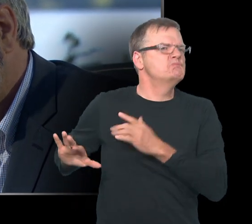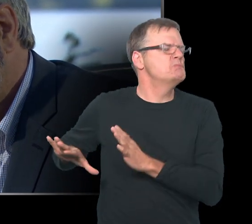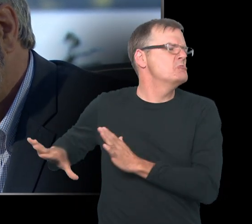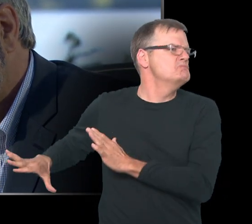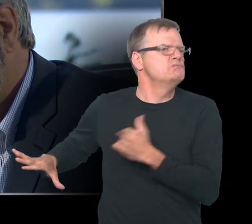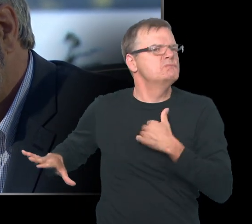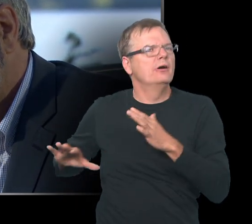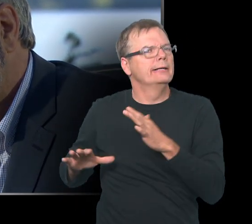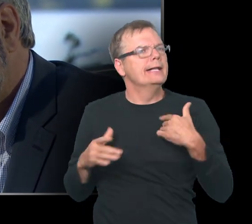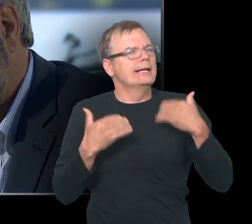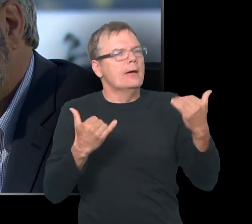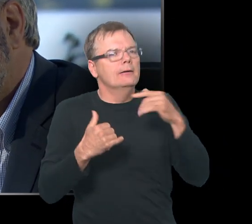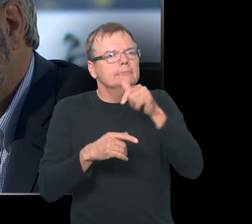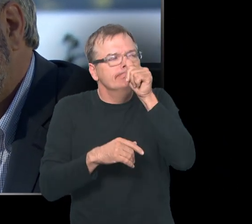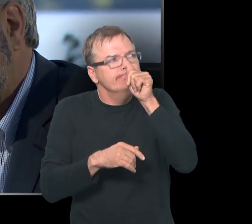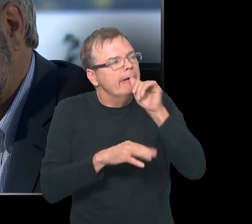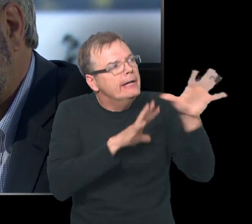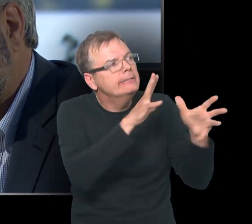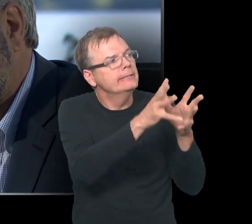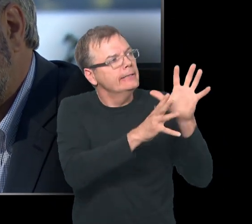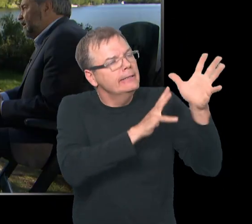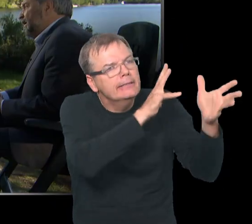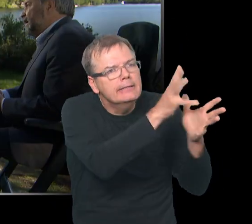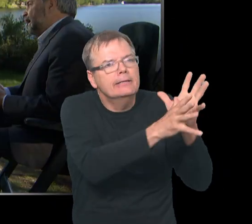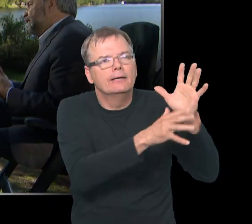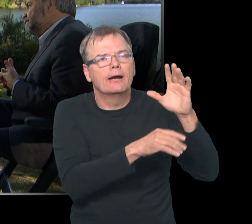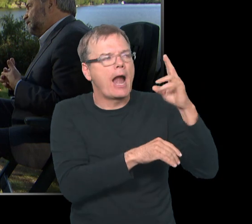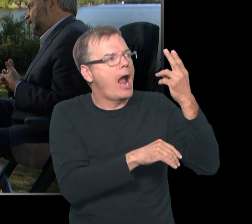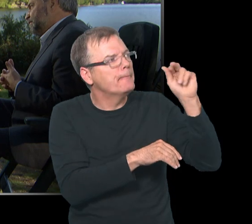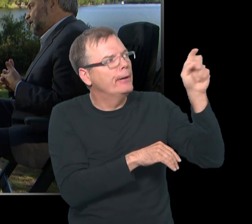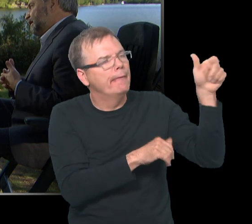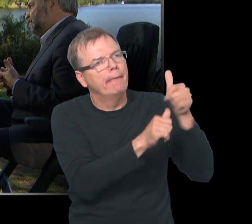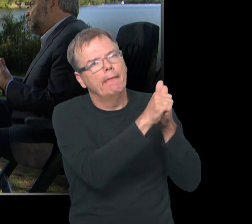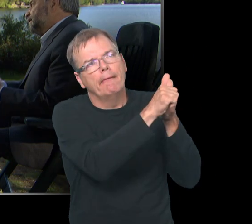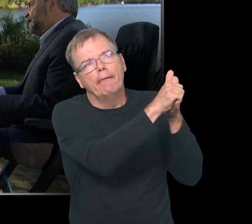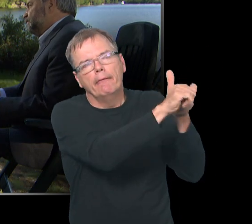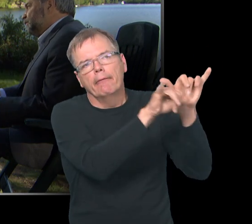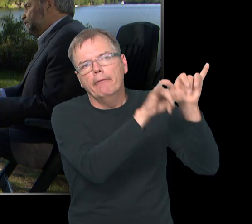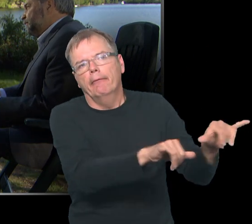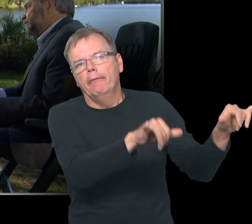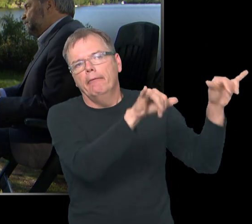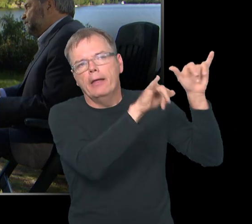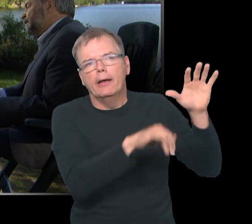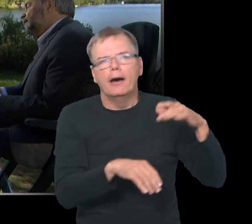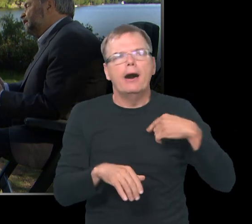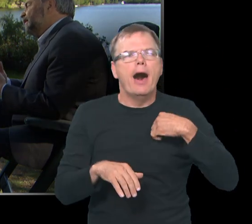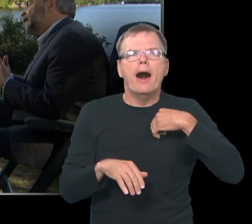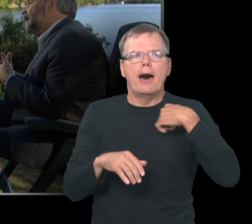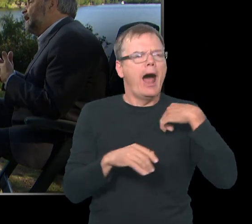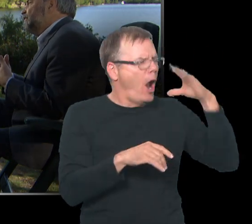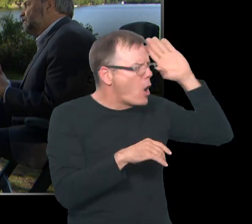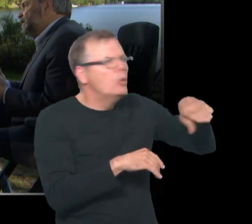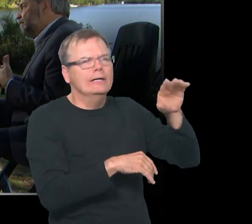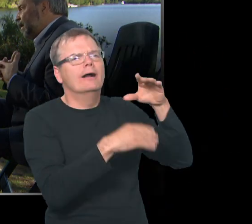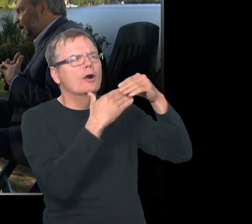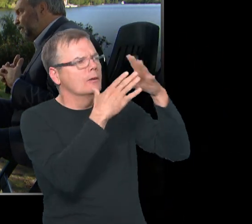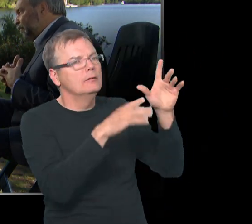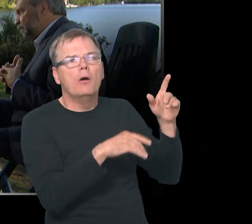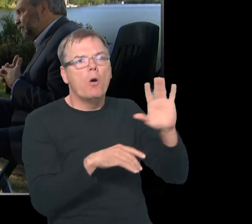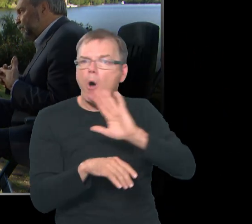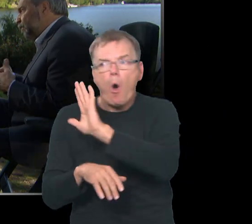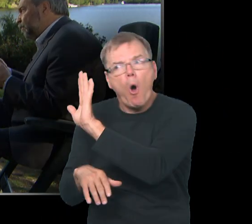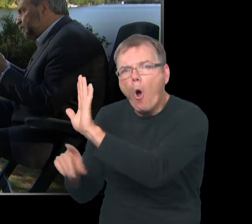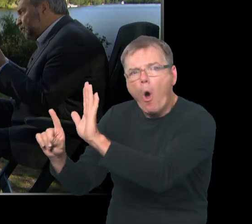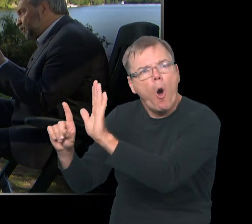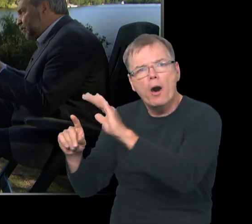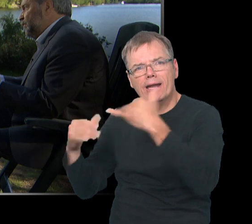what? 7 years later, we're still stuck with Stephen Harper. Every time I have opened that players door... Players are all different now, though. Every time I've